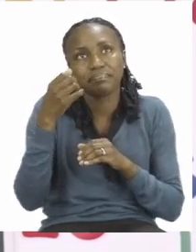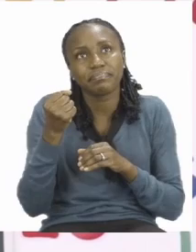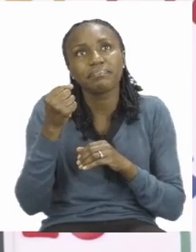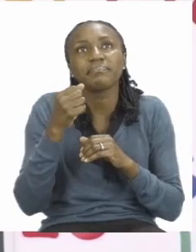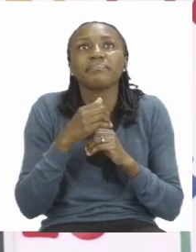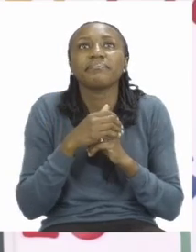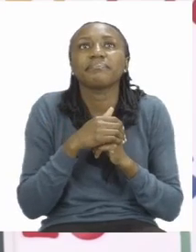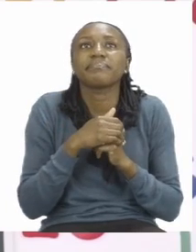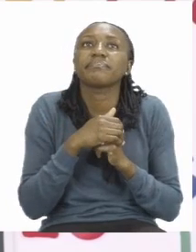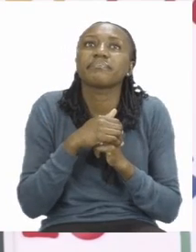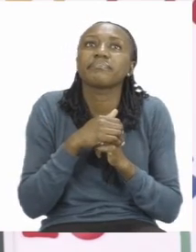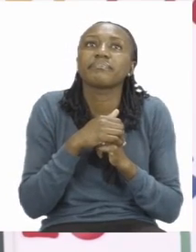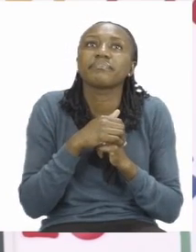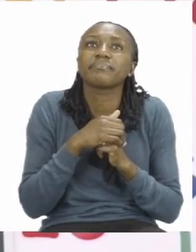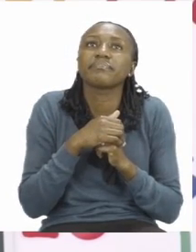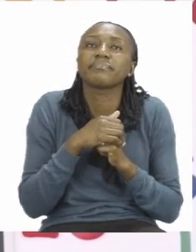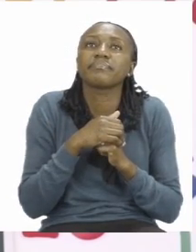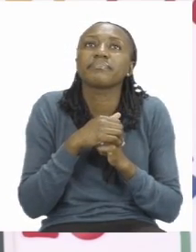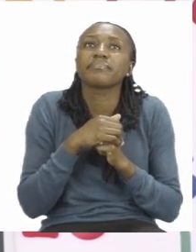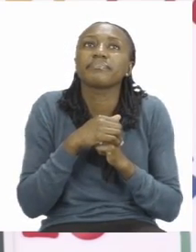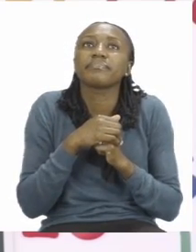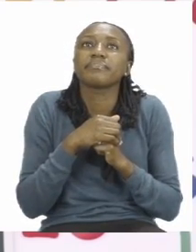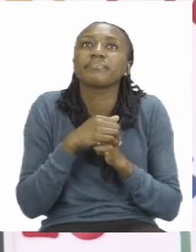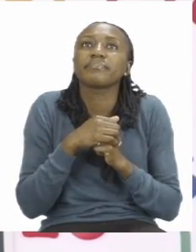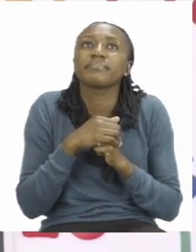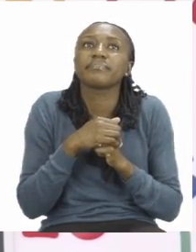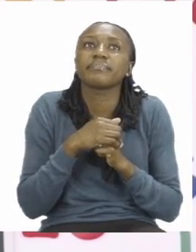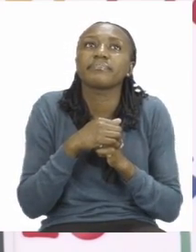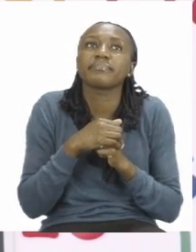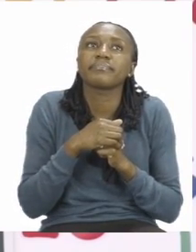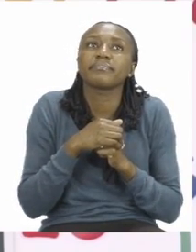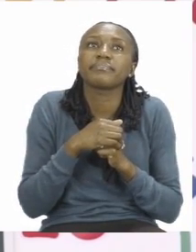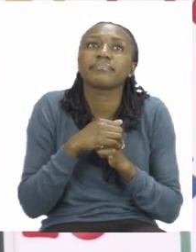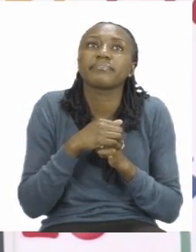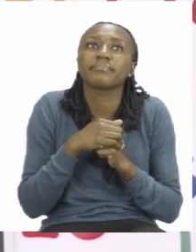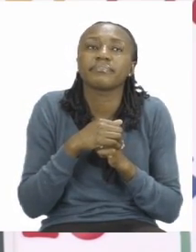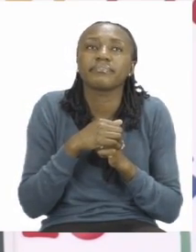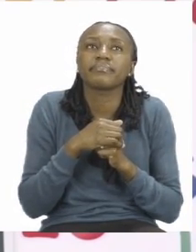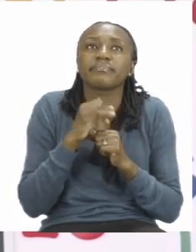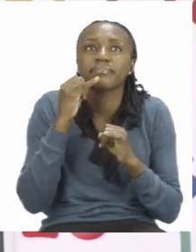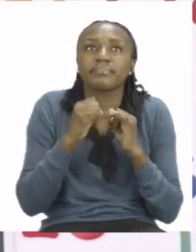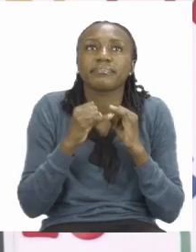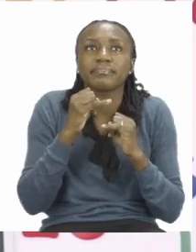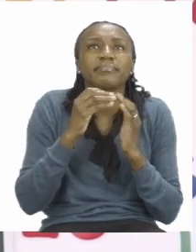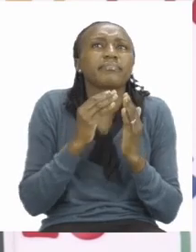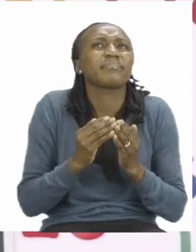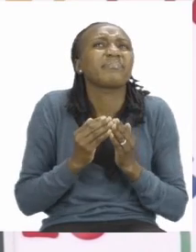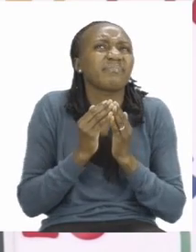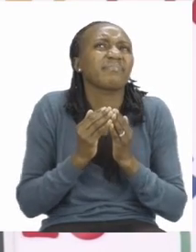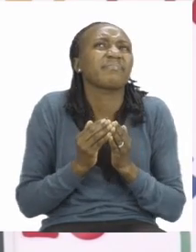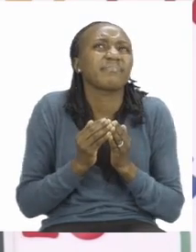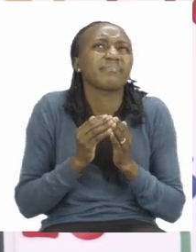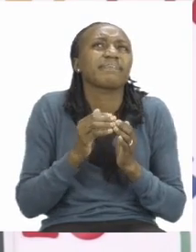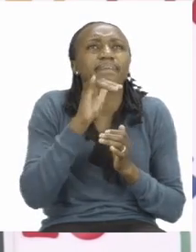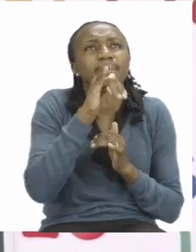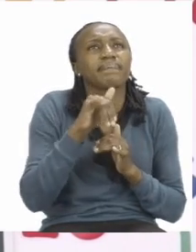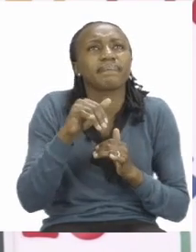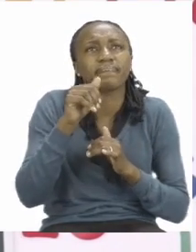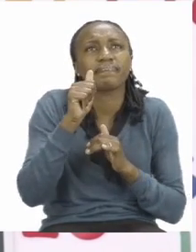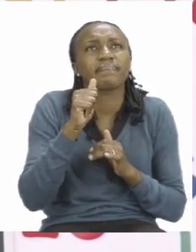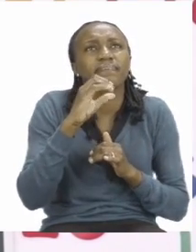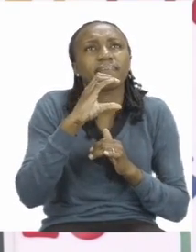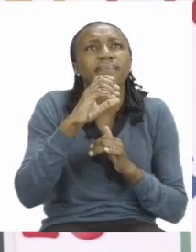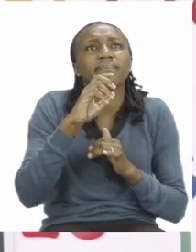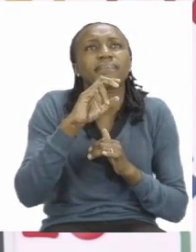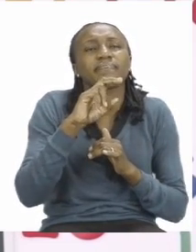Yummy, yummy yogurt. And the last one is the word yacht. Yacht.